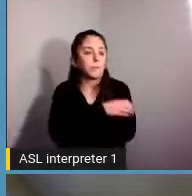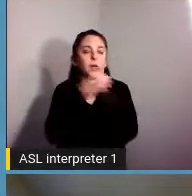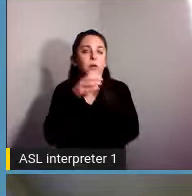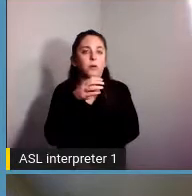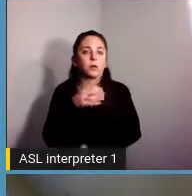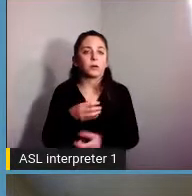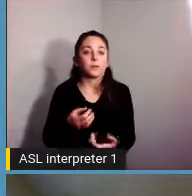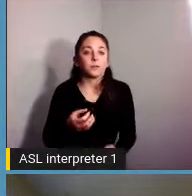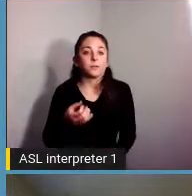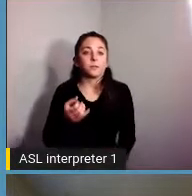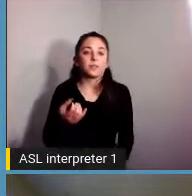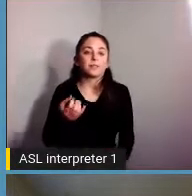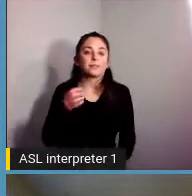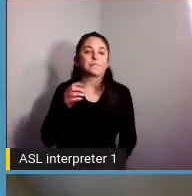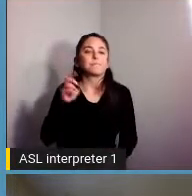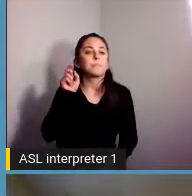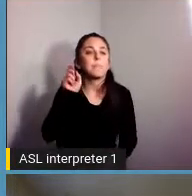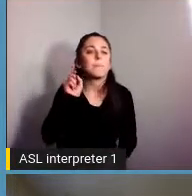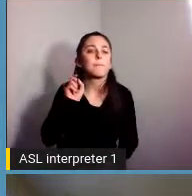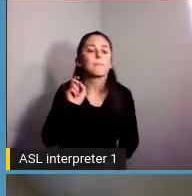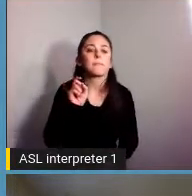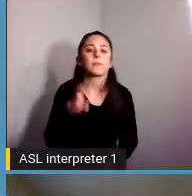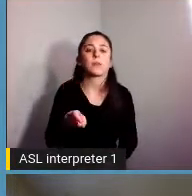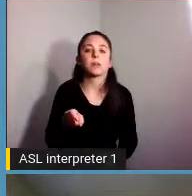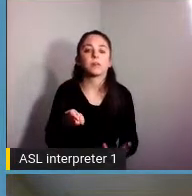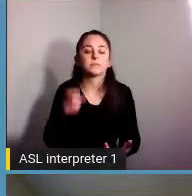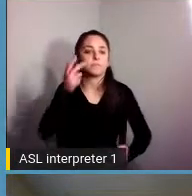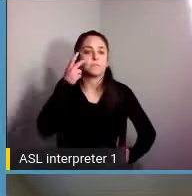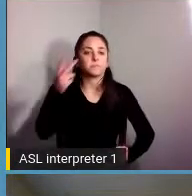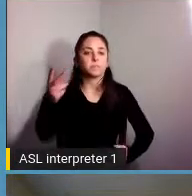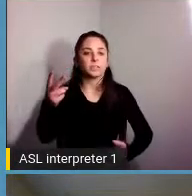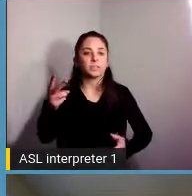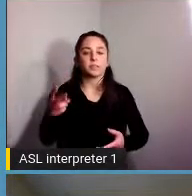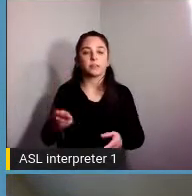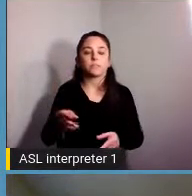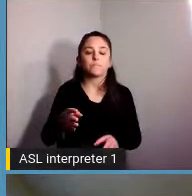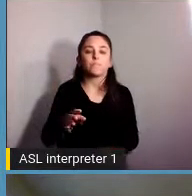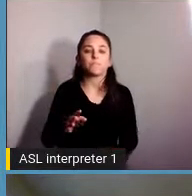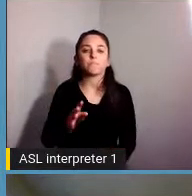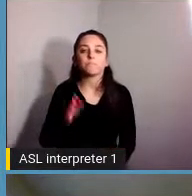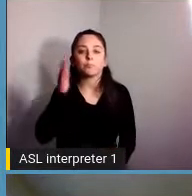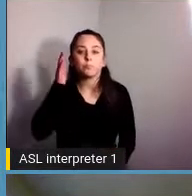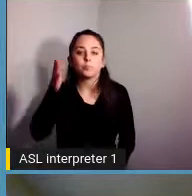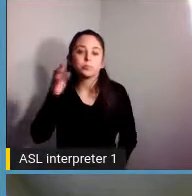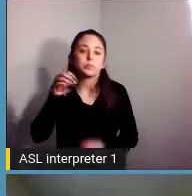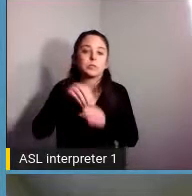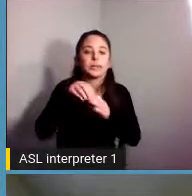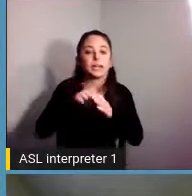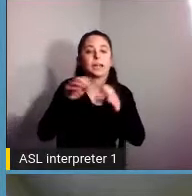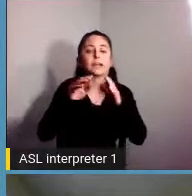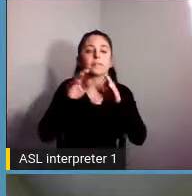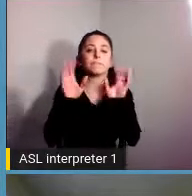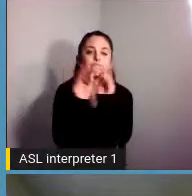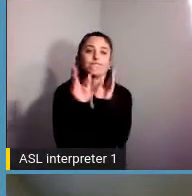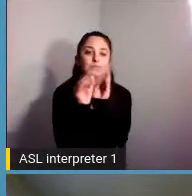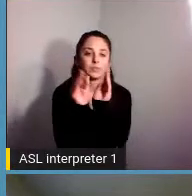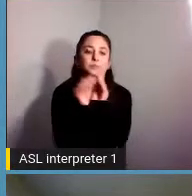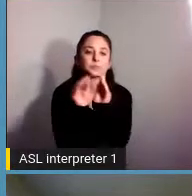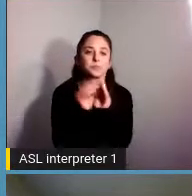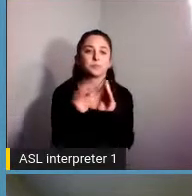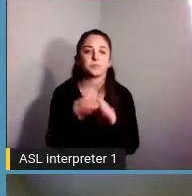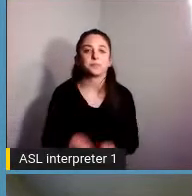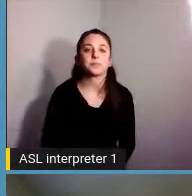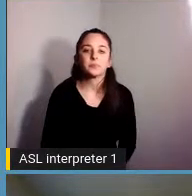actually in an active session. So we made this replica. We started by going